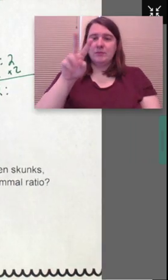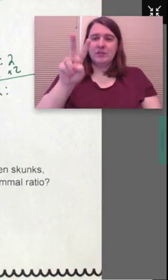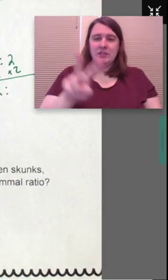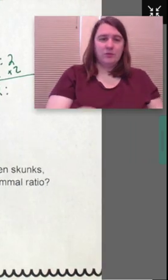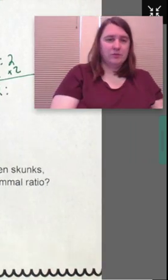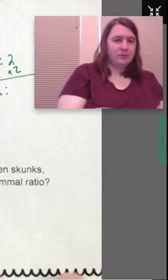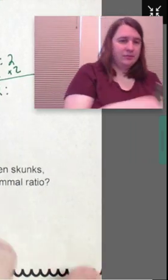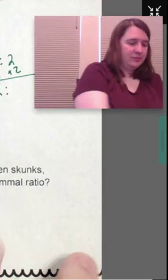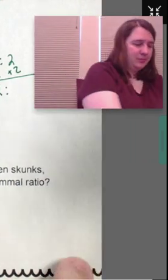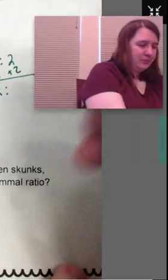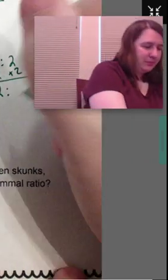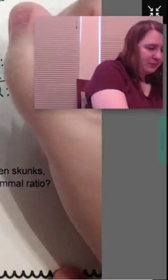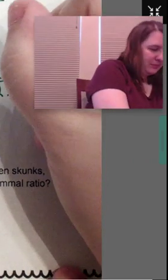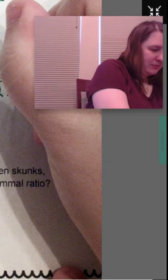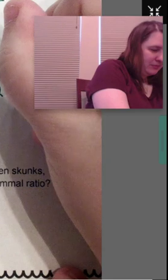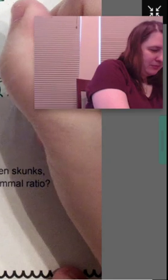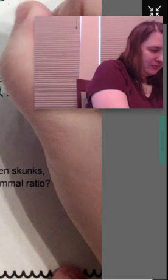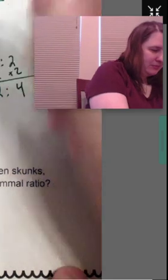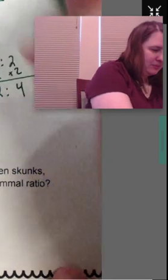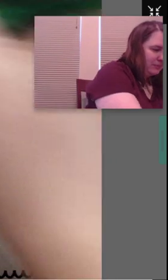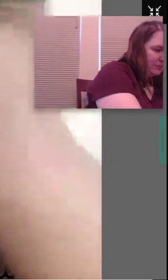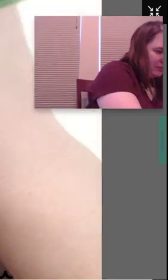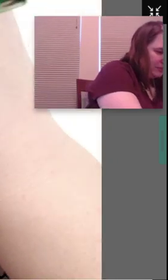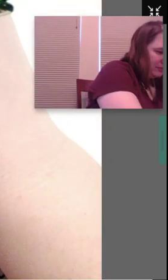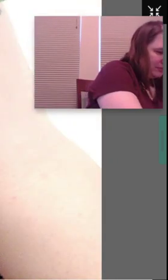2 times 2.